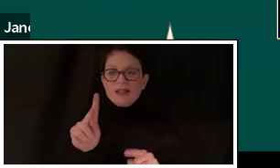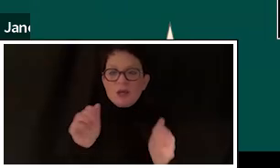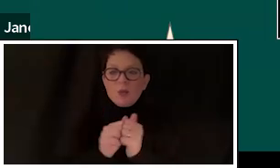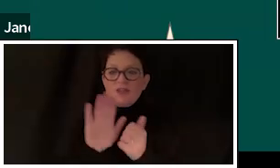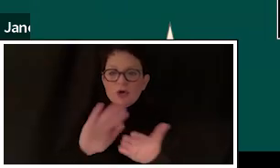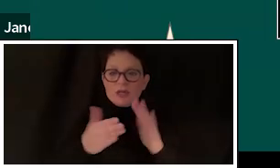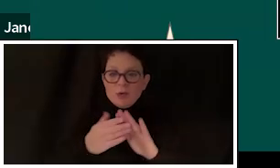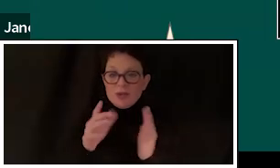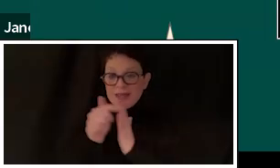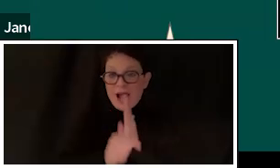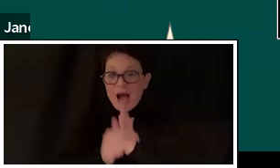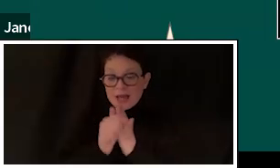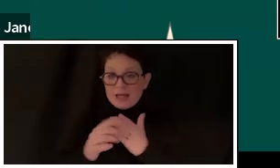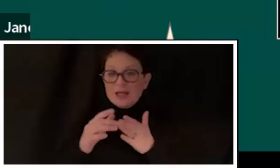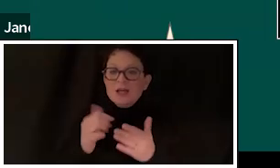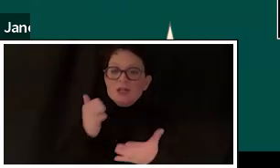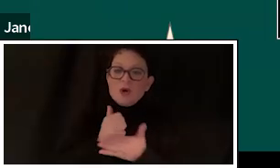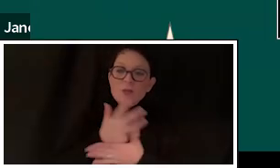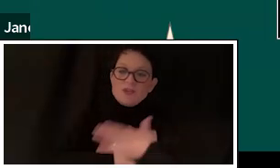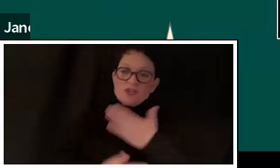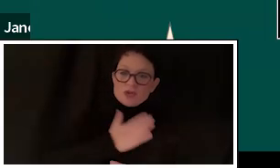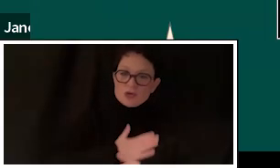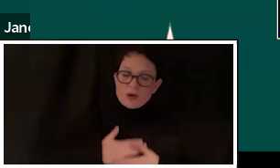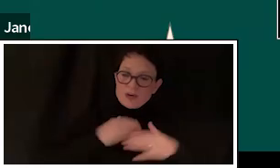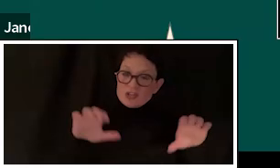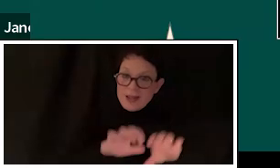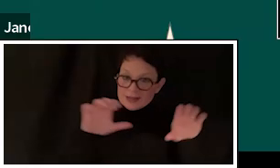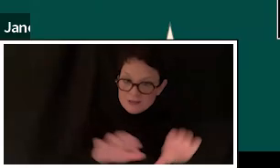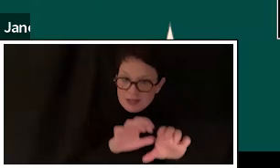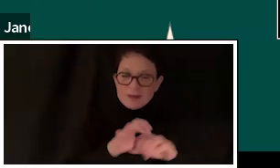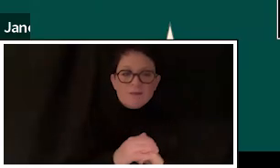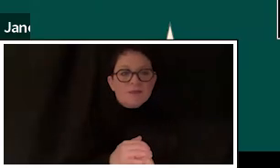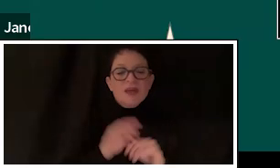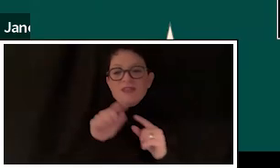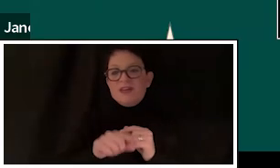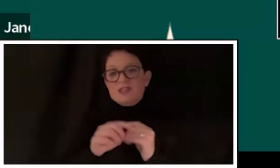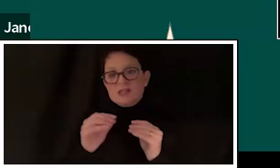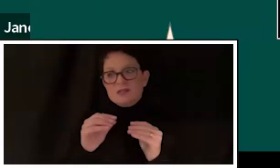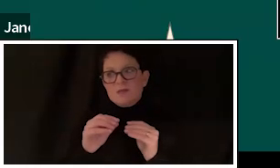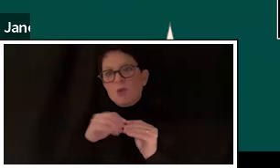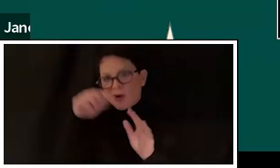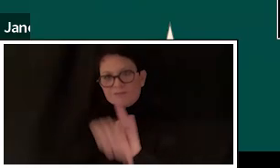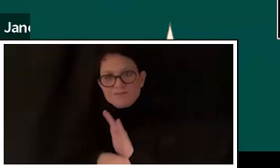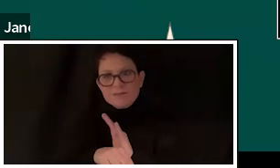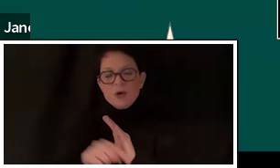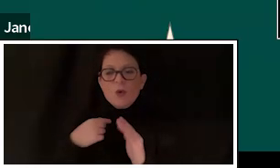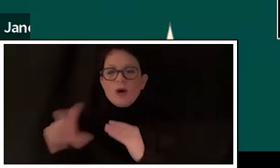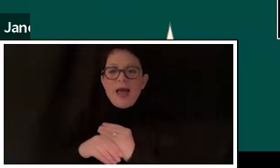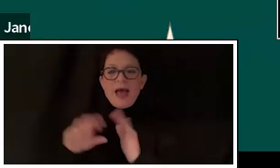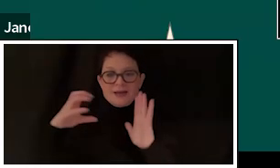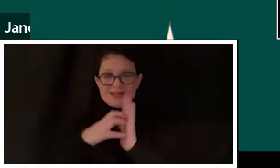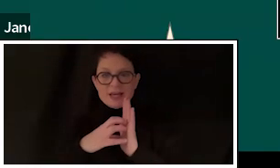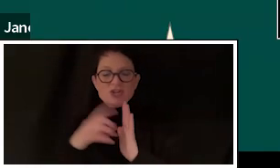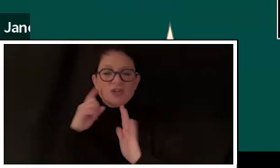community guide to help folks with social and recreational activities. This is an extension of that. We'll be adding a section